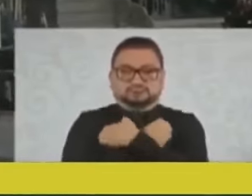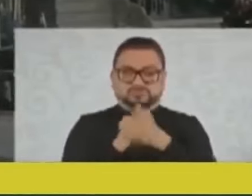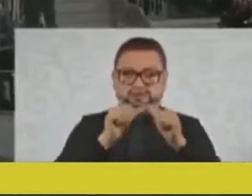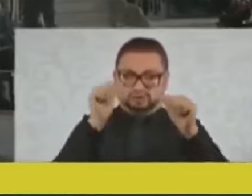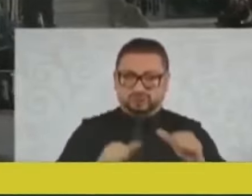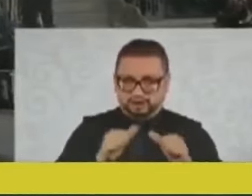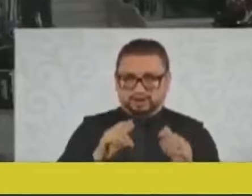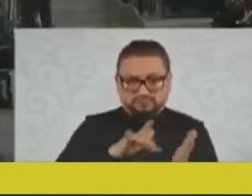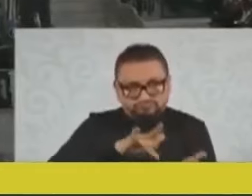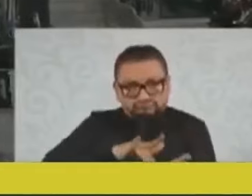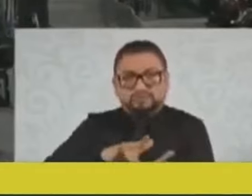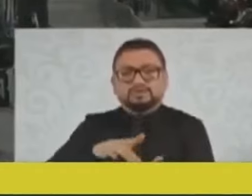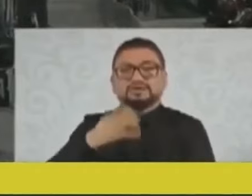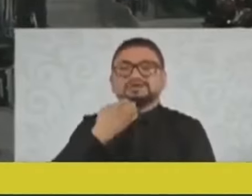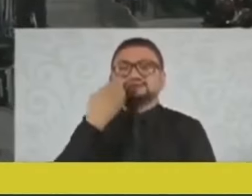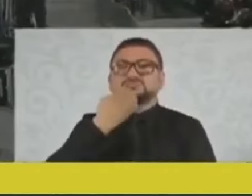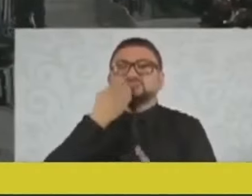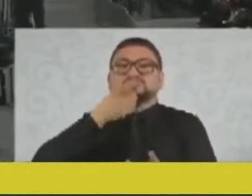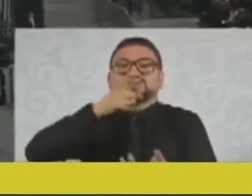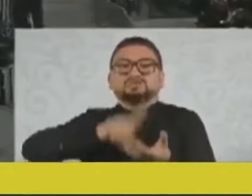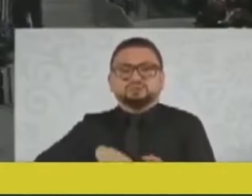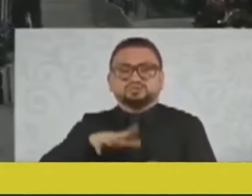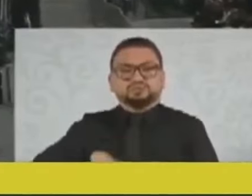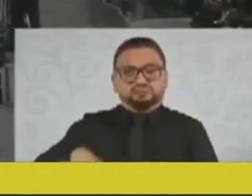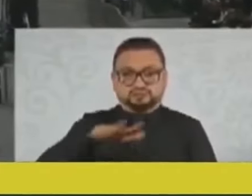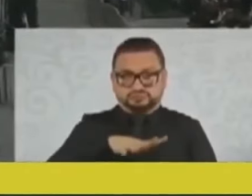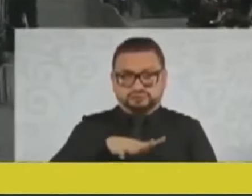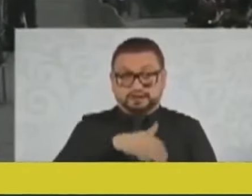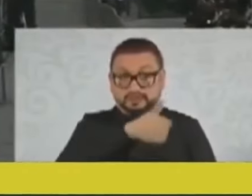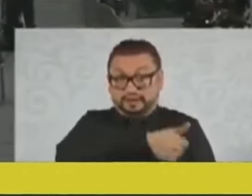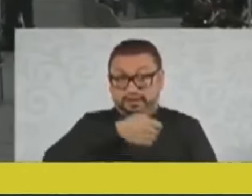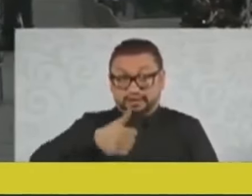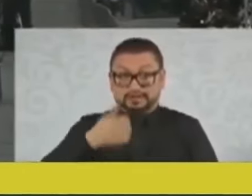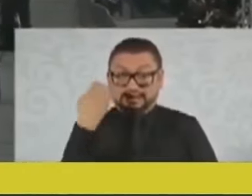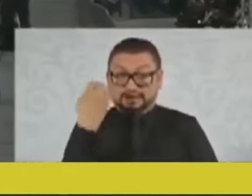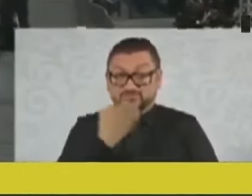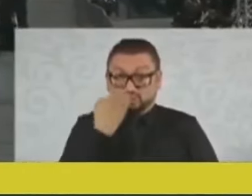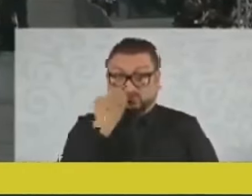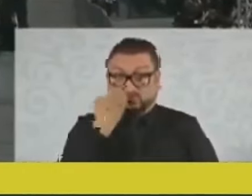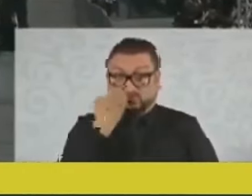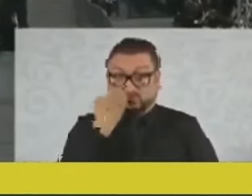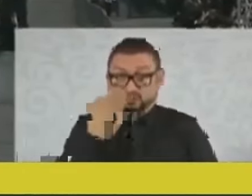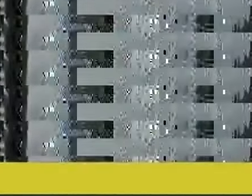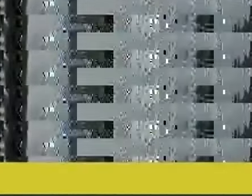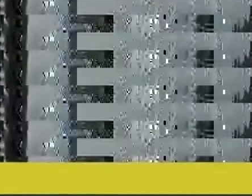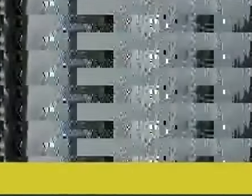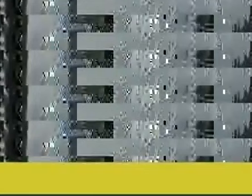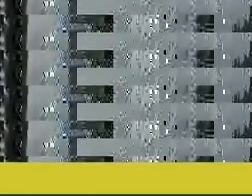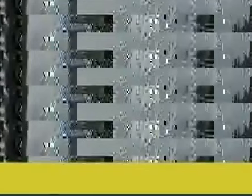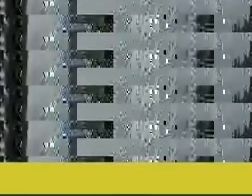promote artistic education in schools. For each school,